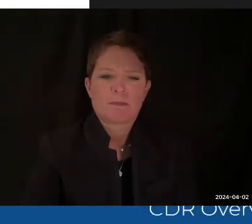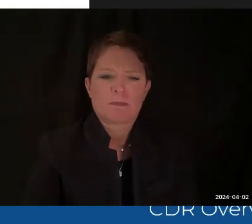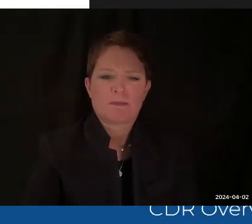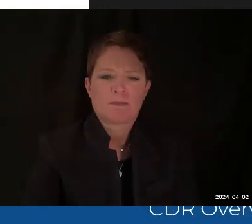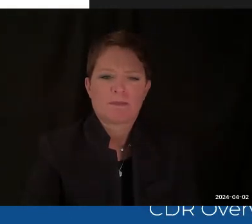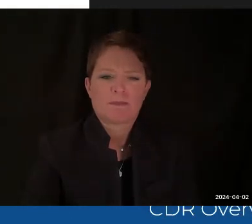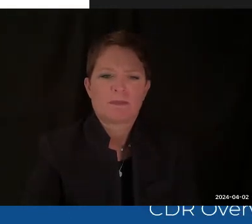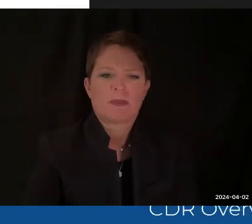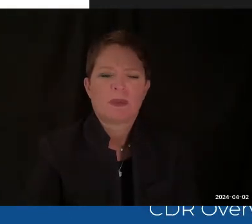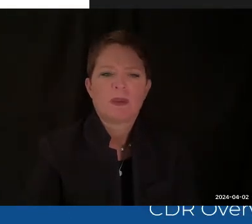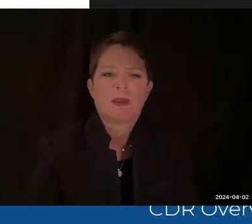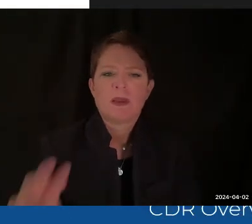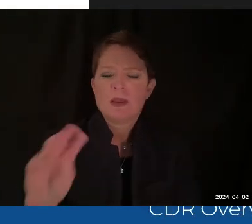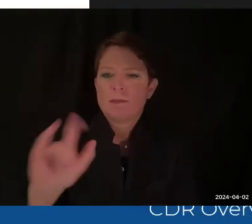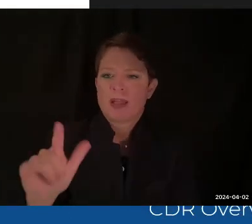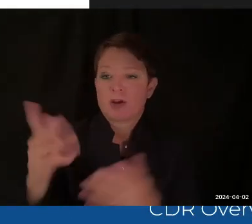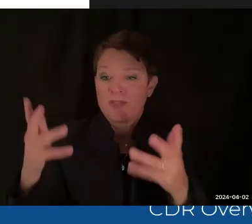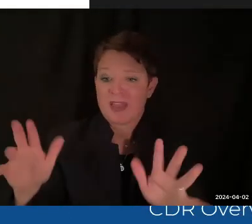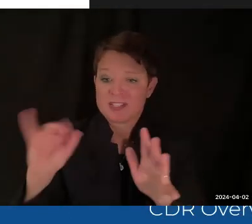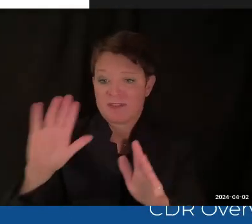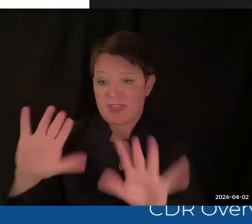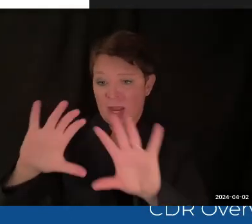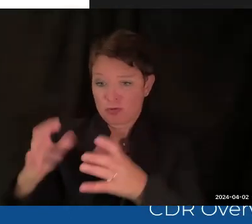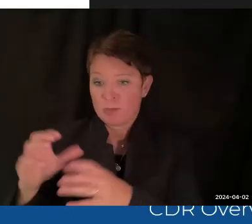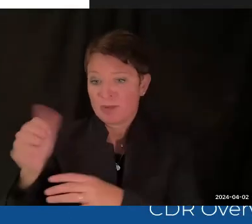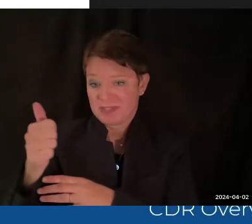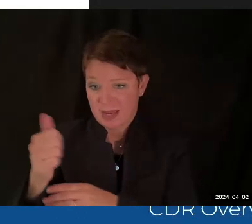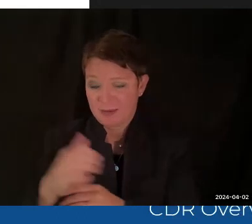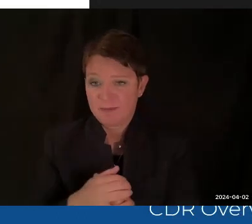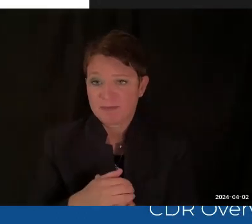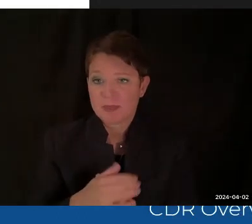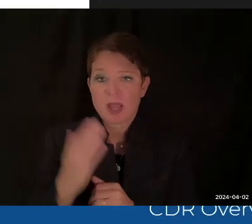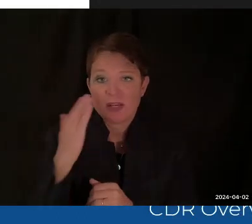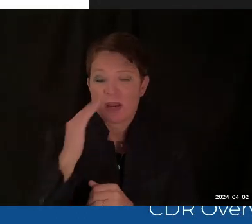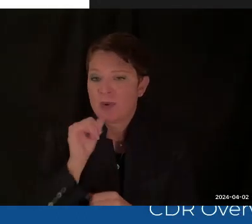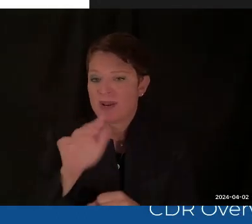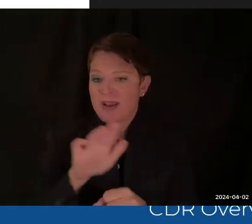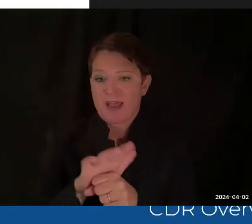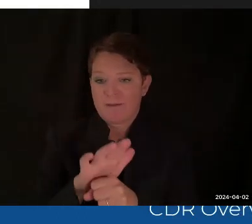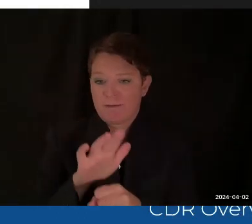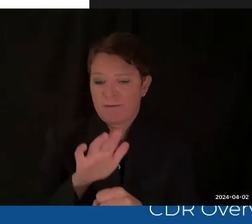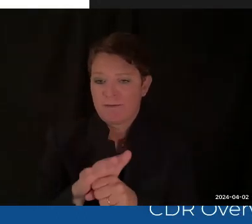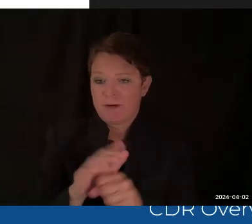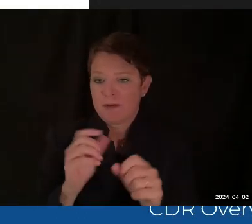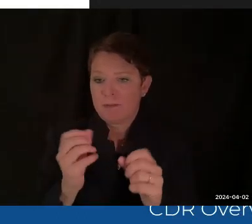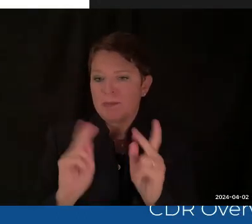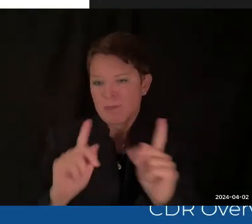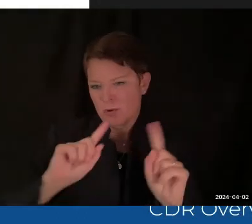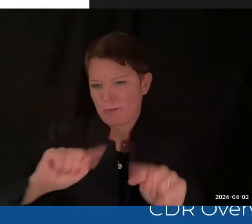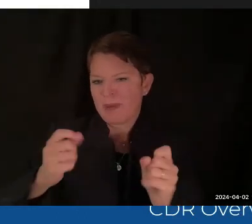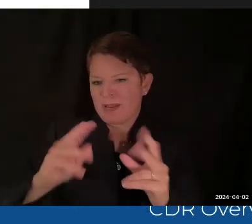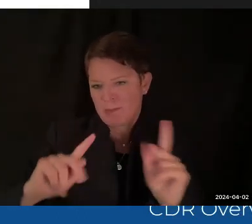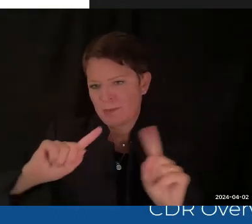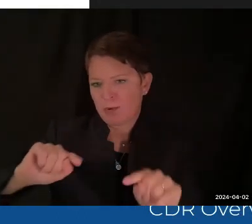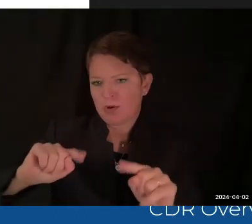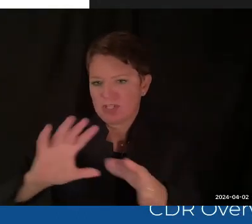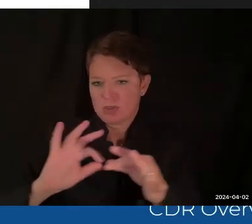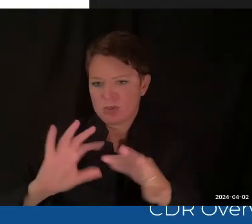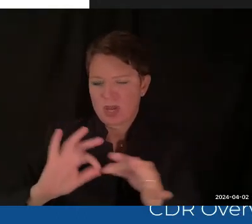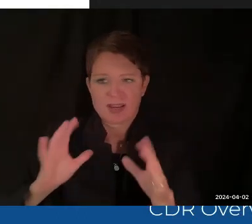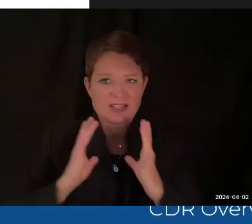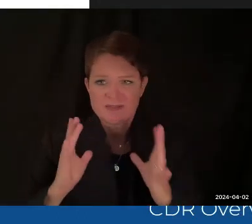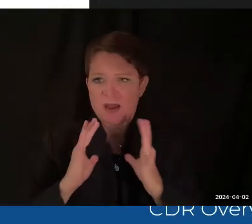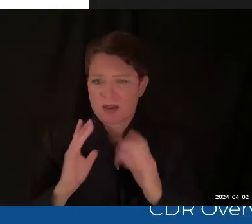Thank you. Michael, that's it for that last group. I know we didn't have a number of attendees available, but that's fine.